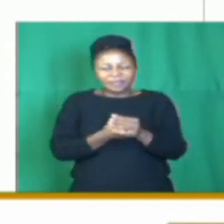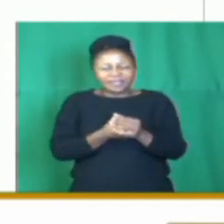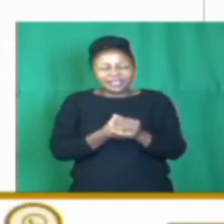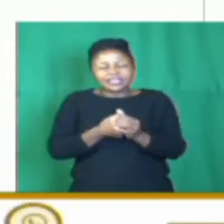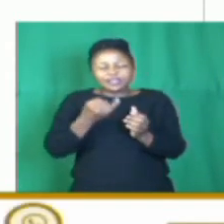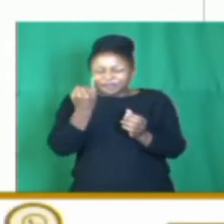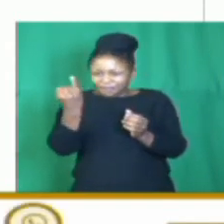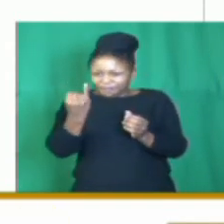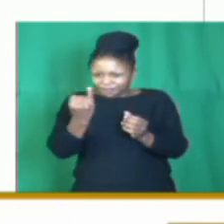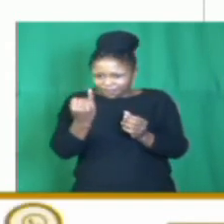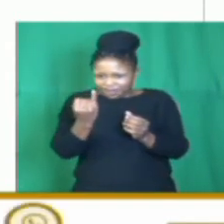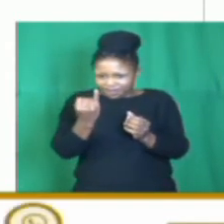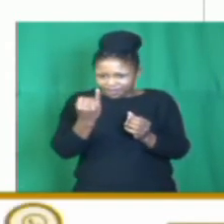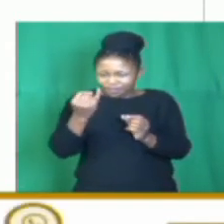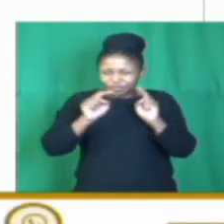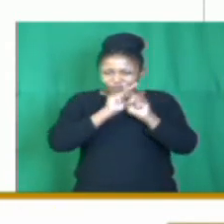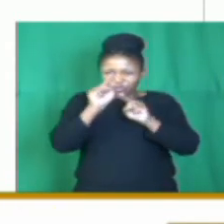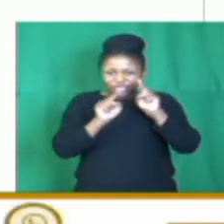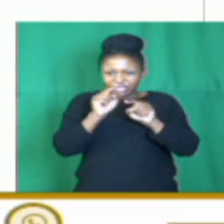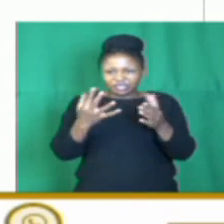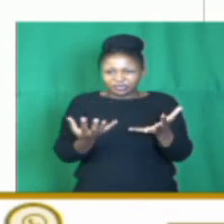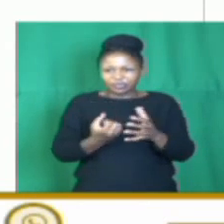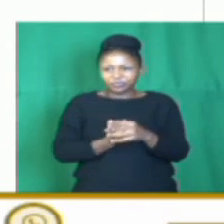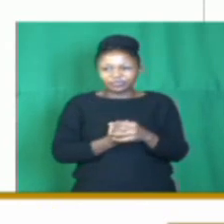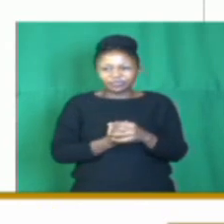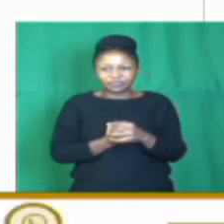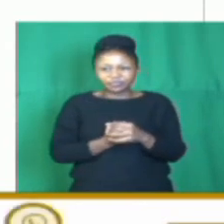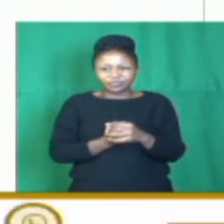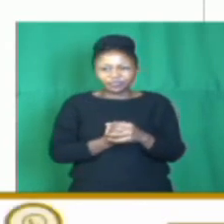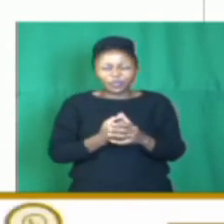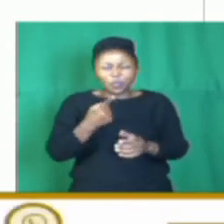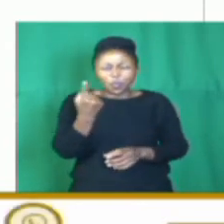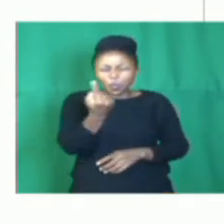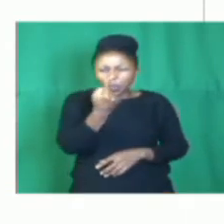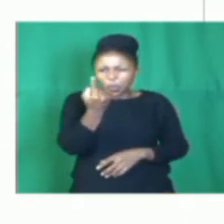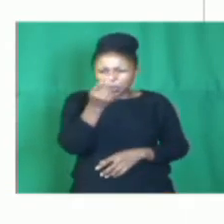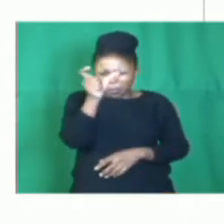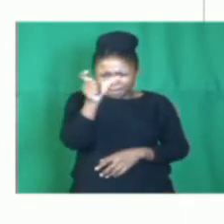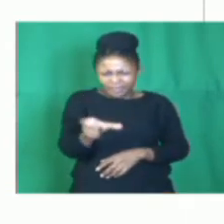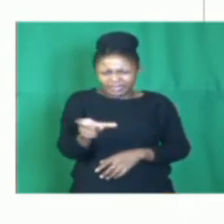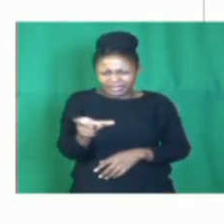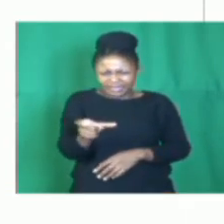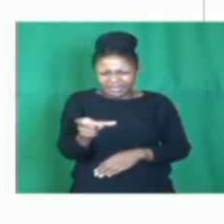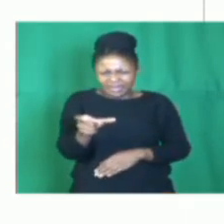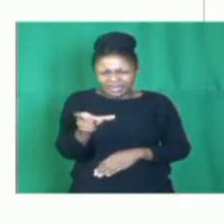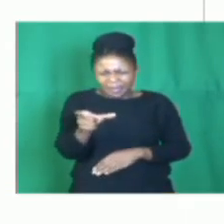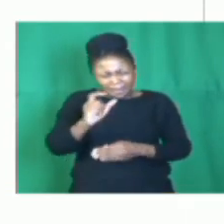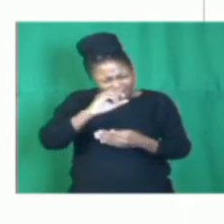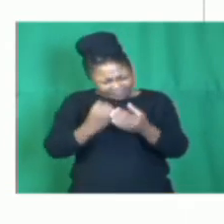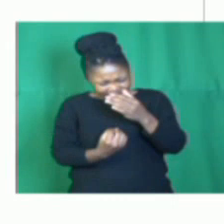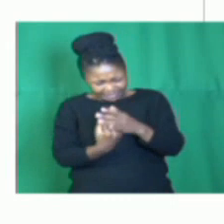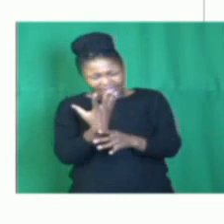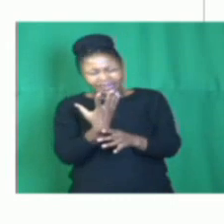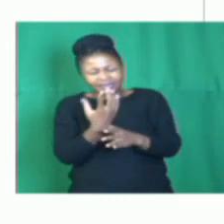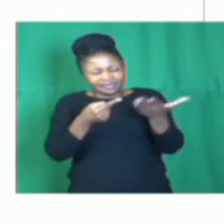this example here. Who established the city of Chicago and